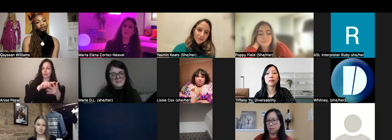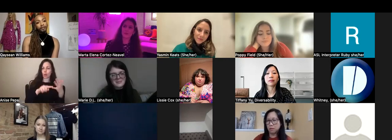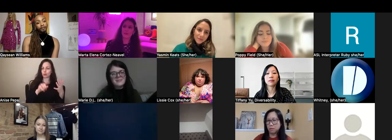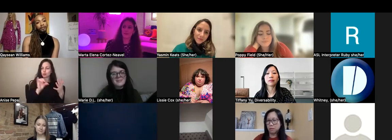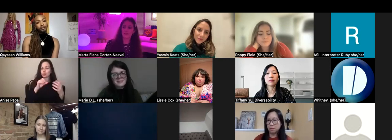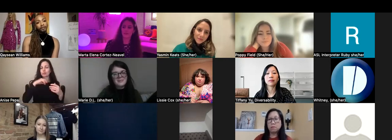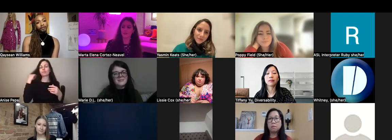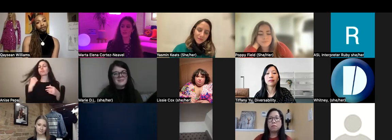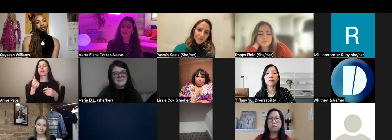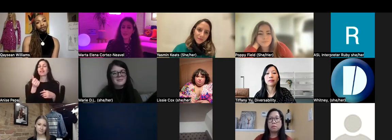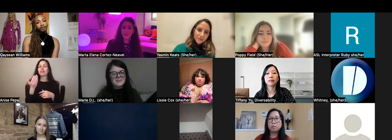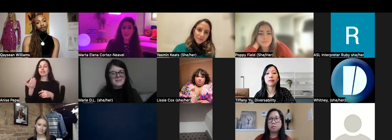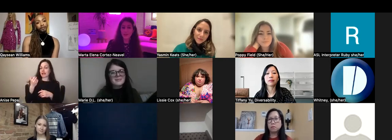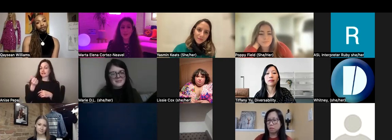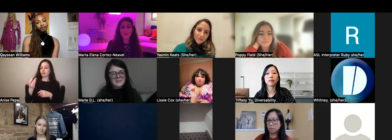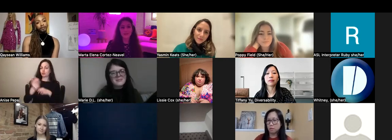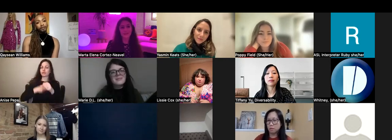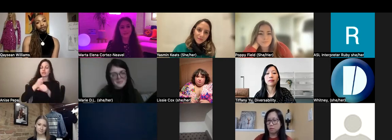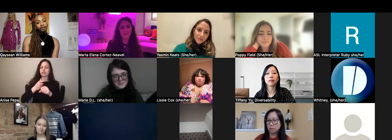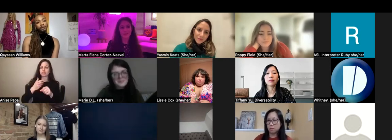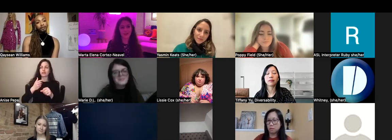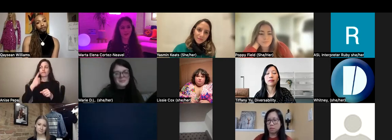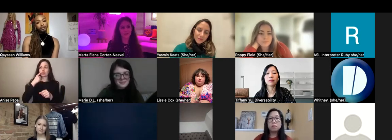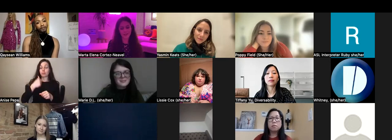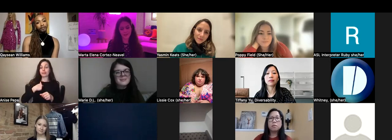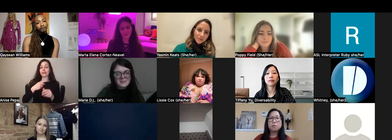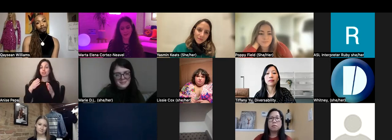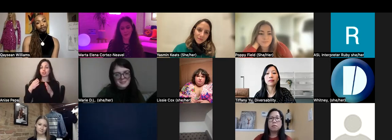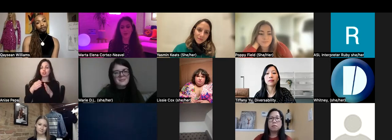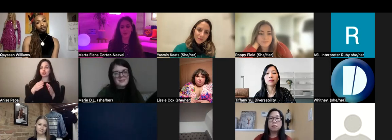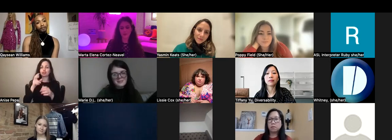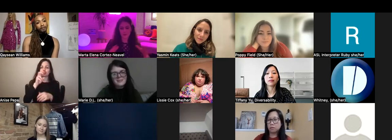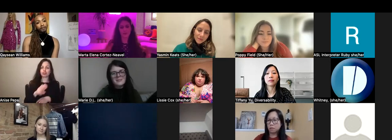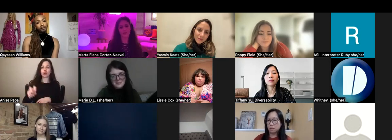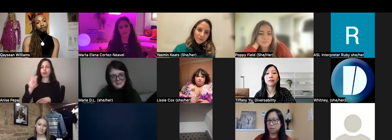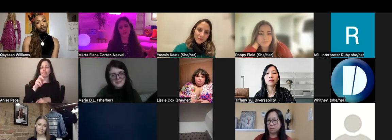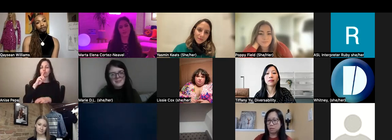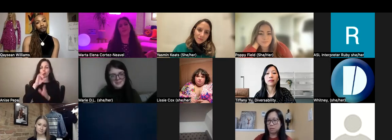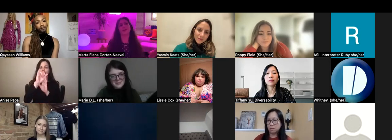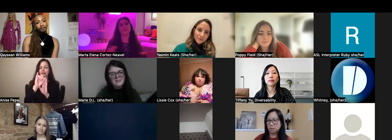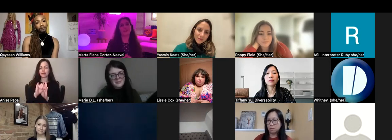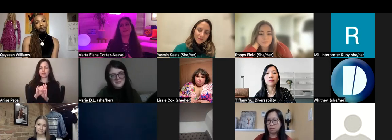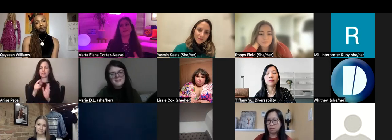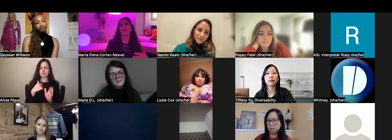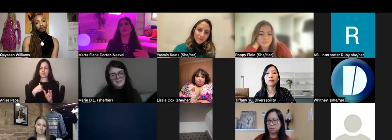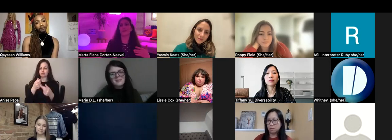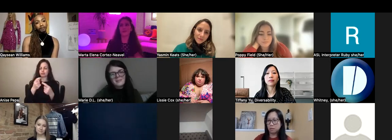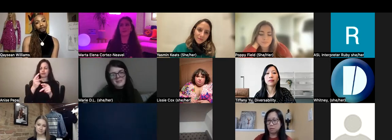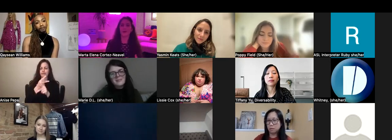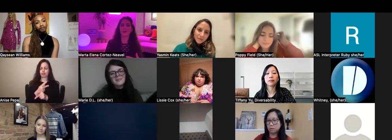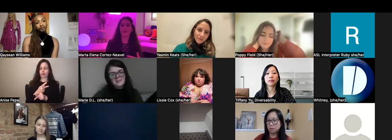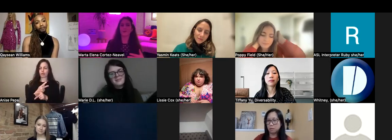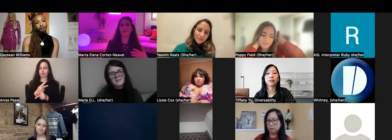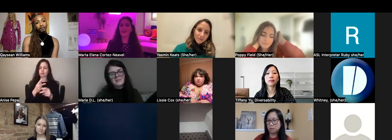have really been like kind of a journey of identity for me, and like figuring out like what all of those things, when they come together, like what does it